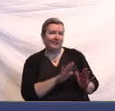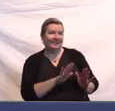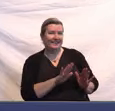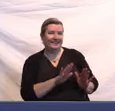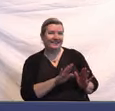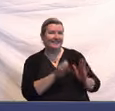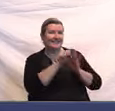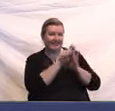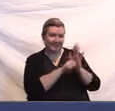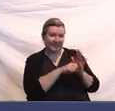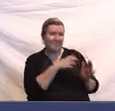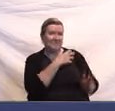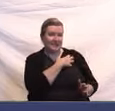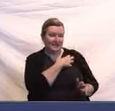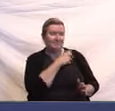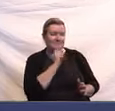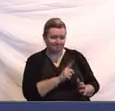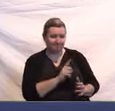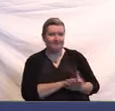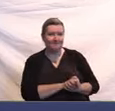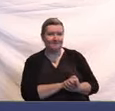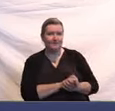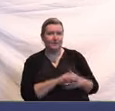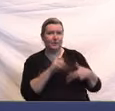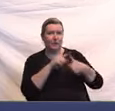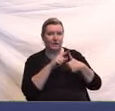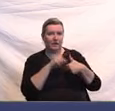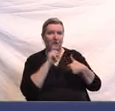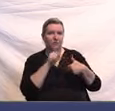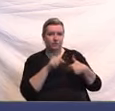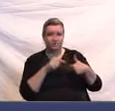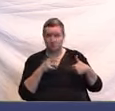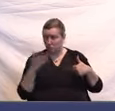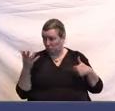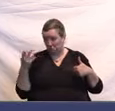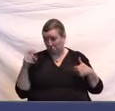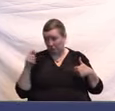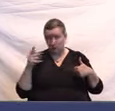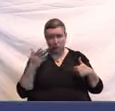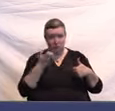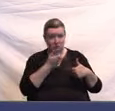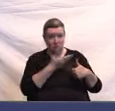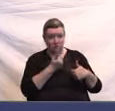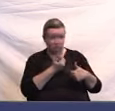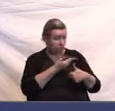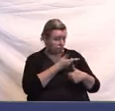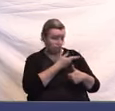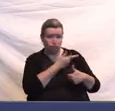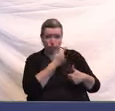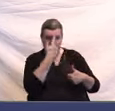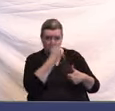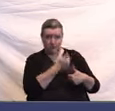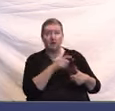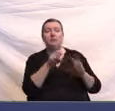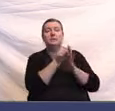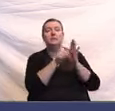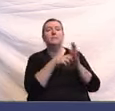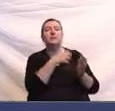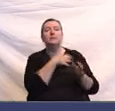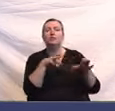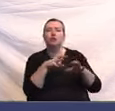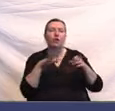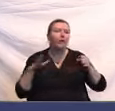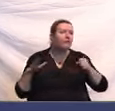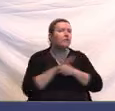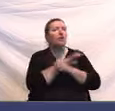address questions 1 and 3, unless you want to jump in, Pat. State police is conducting a full investigation of what